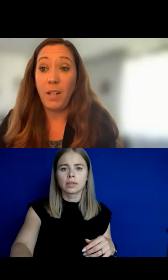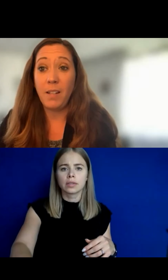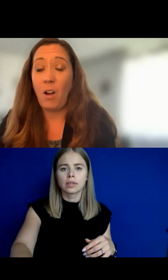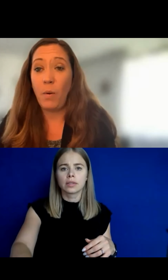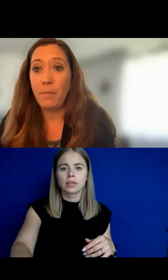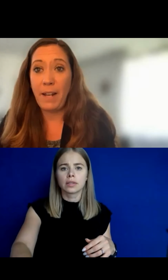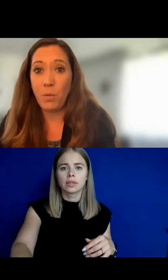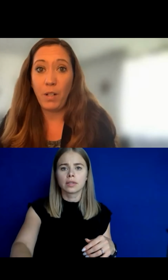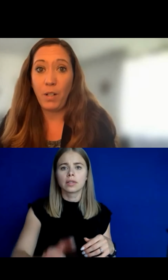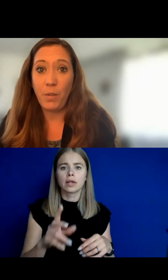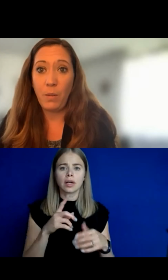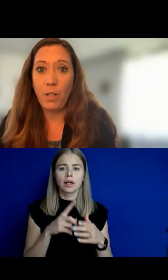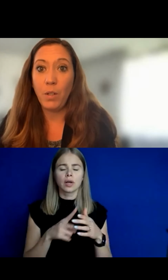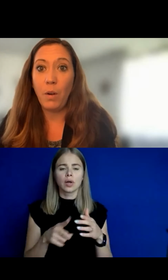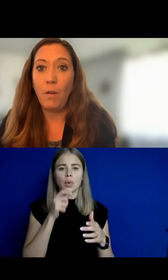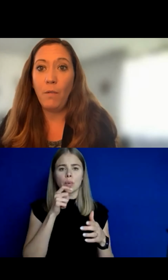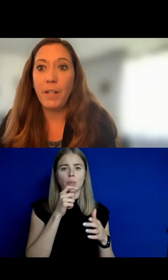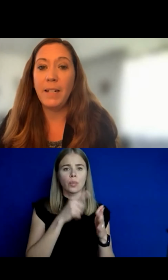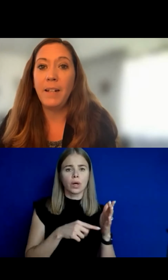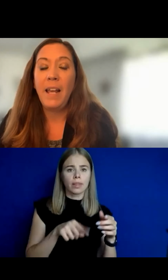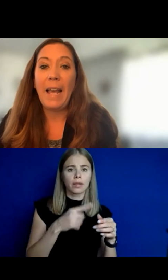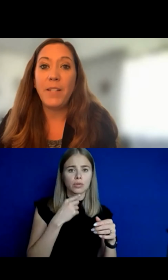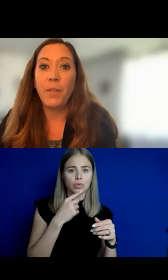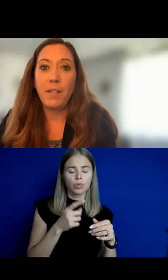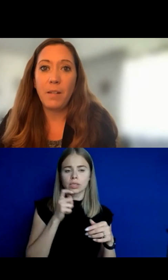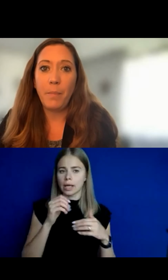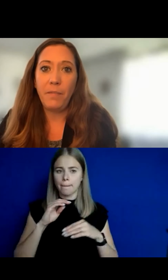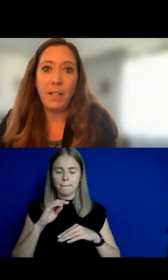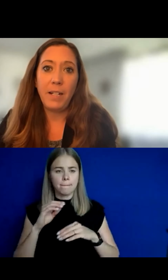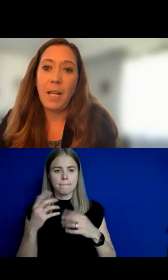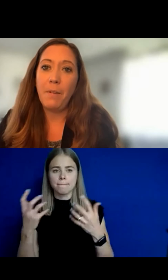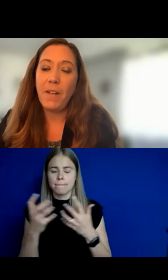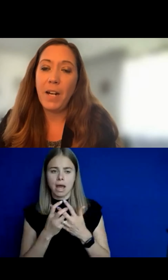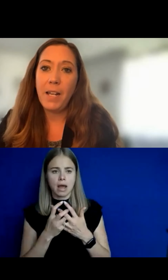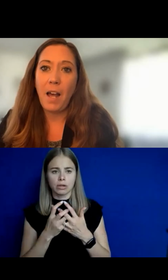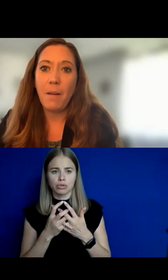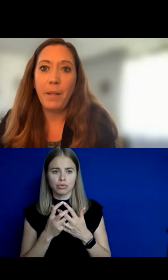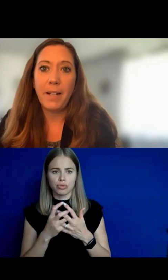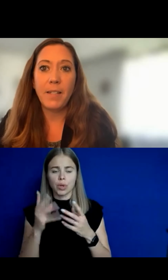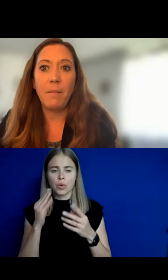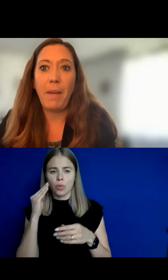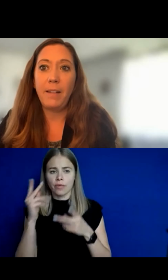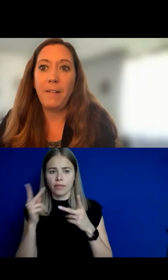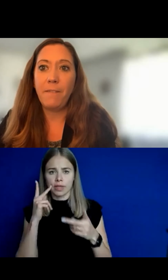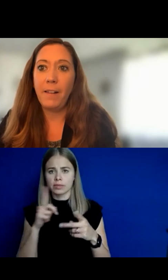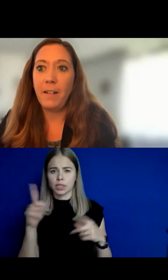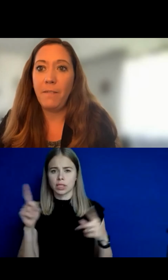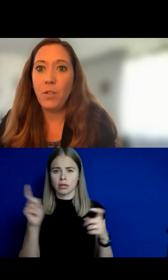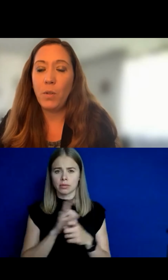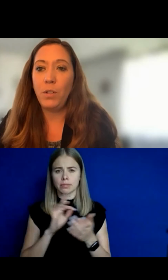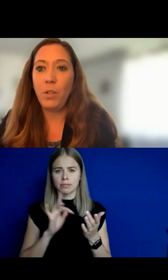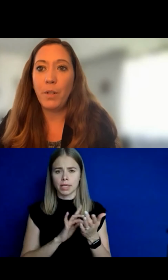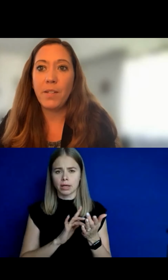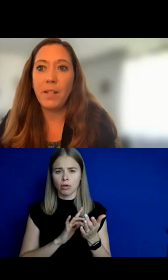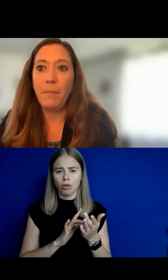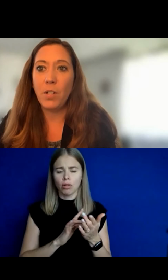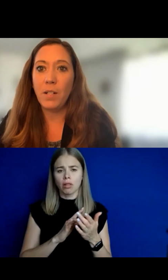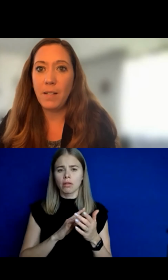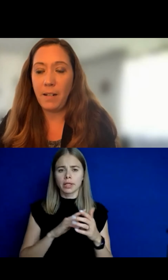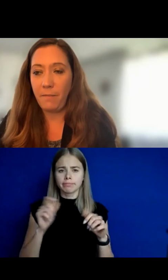told doesn't always match what you see when you do a home visit. And so this is a perfect example, very complex, medically frail individual,